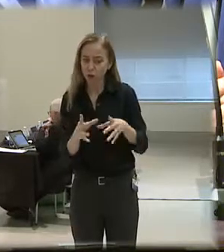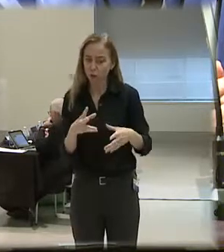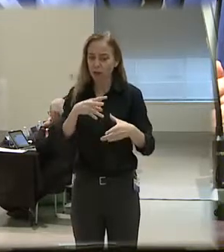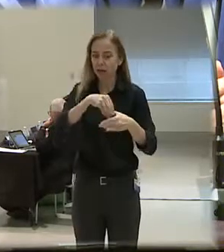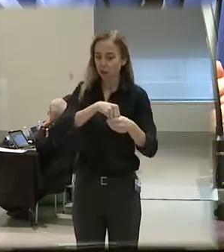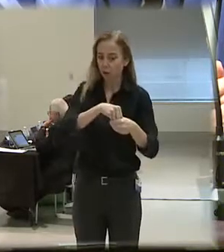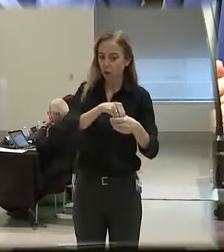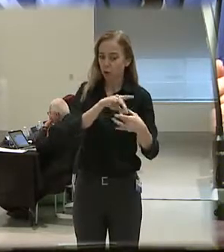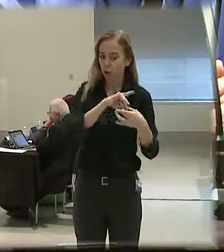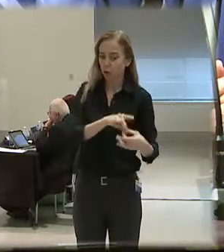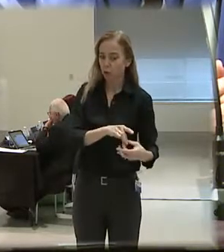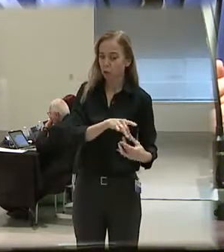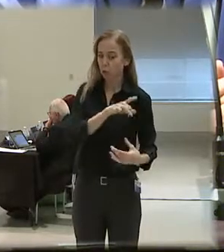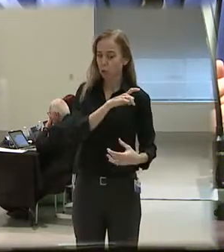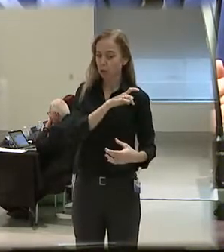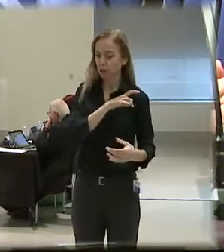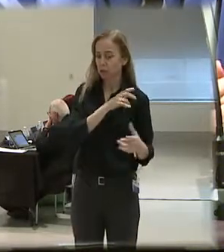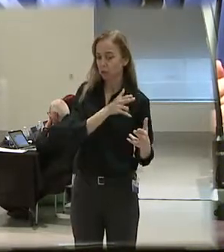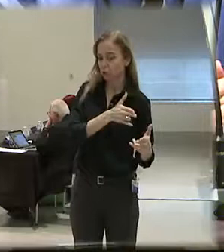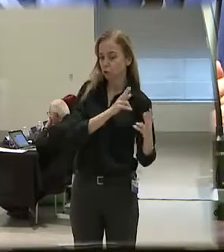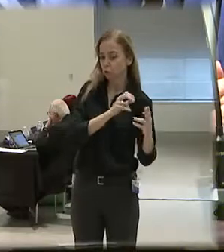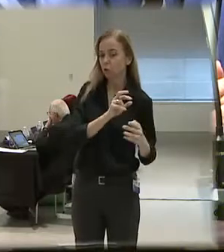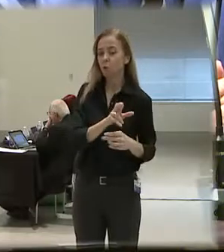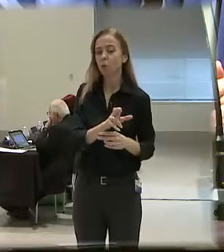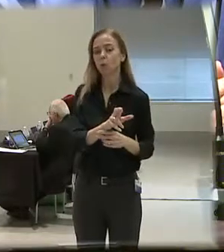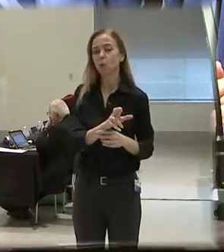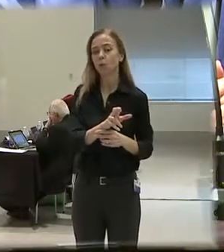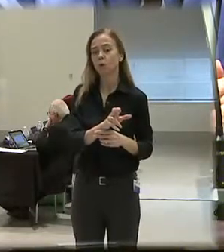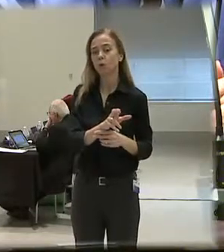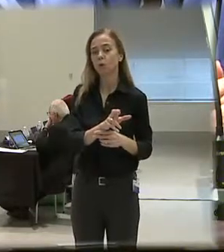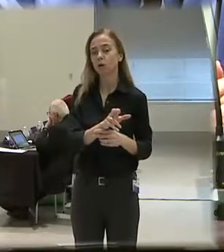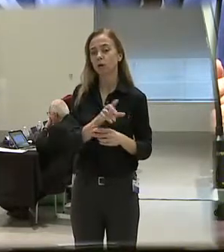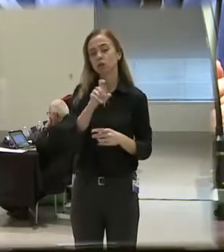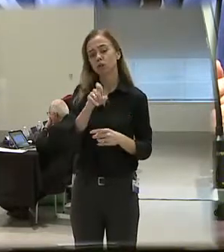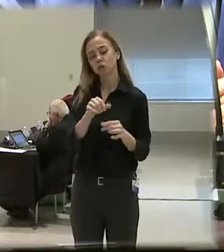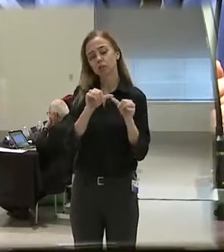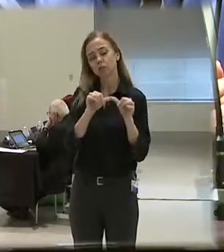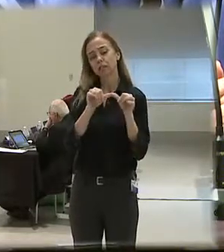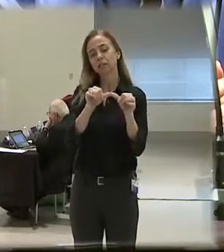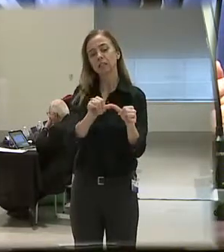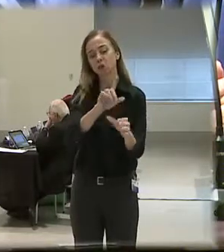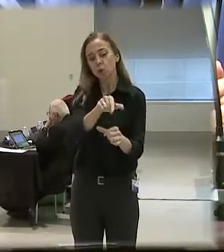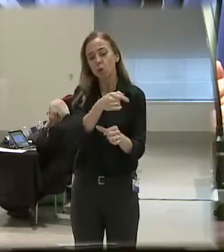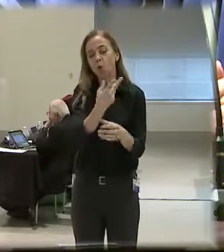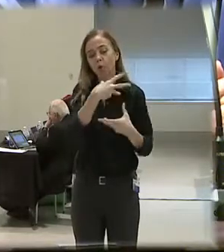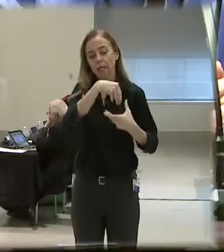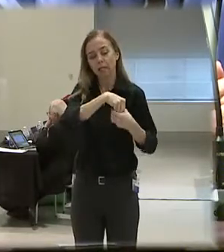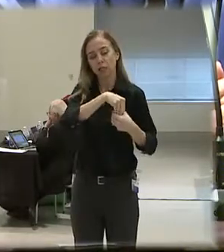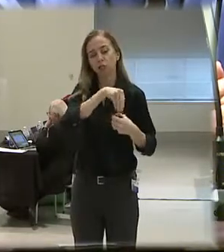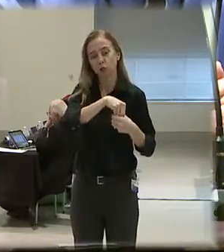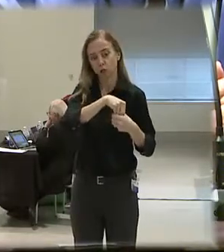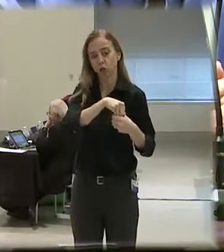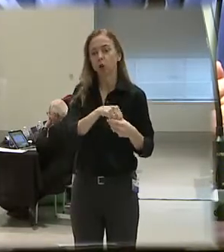shooting, or should this continue to be done internally by police, where